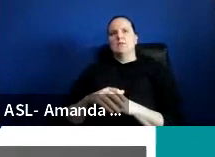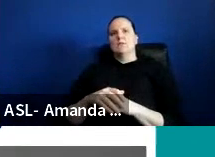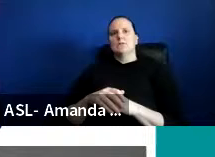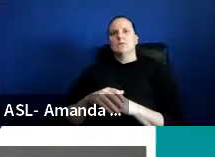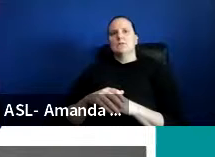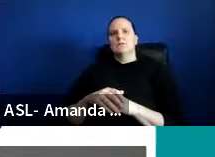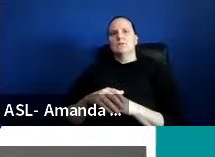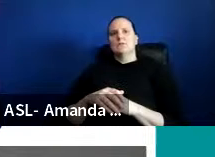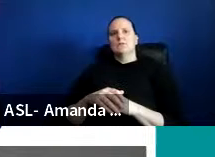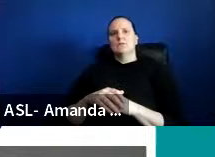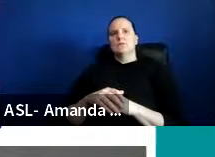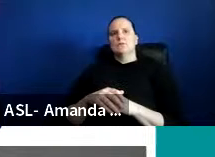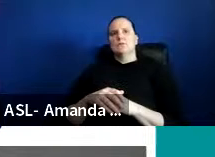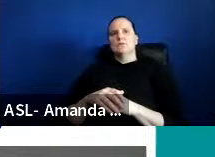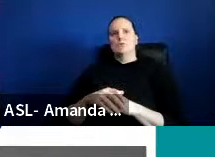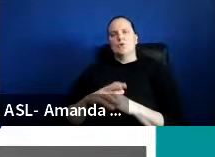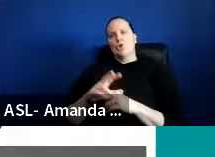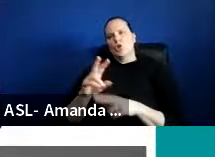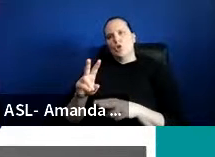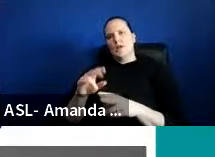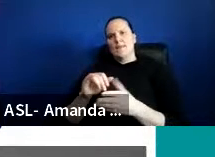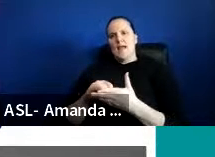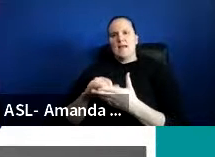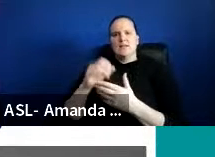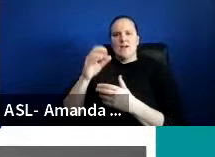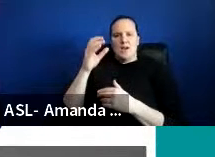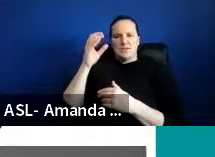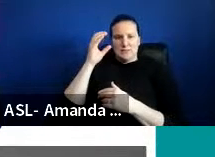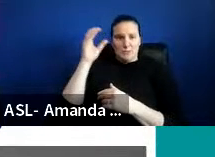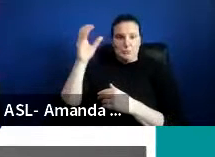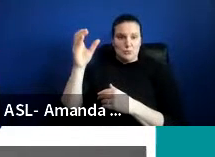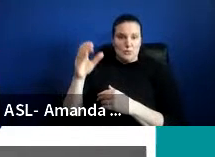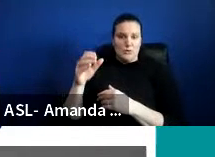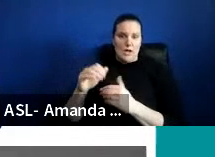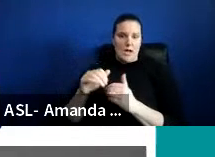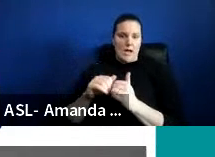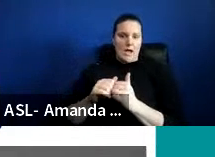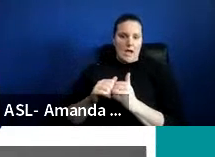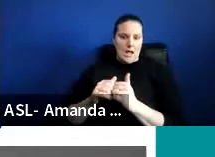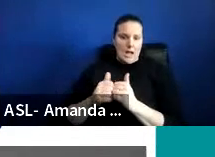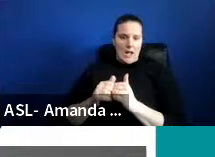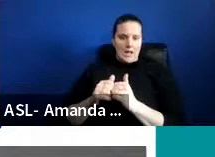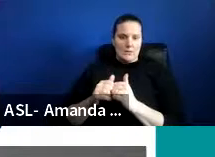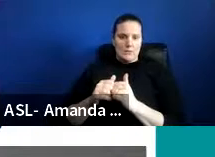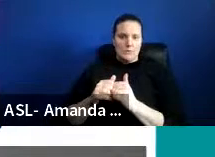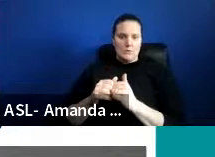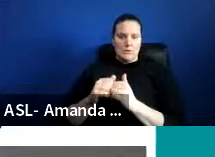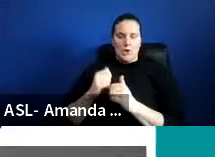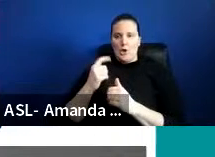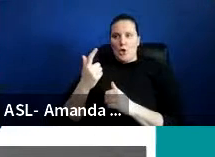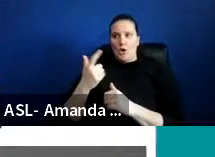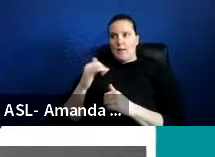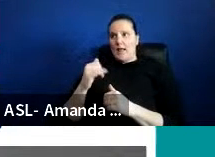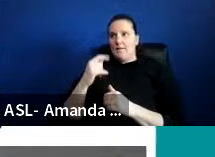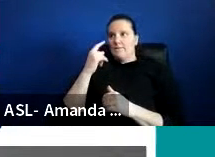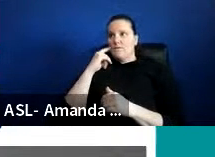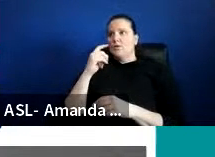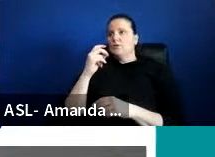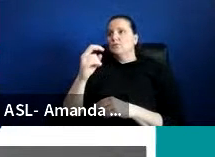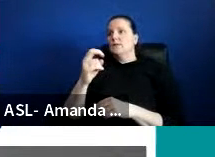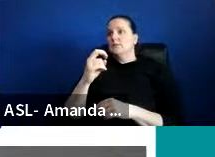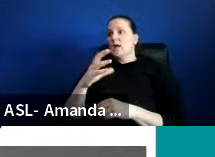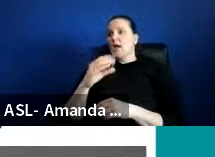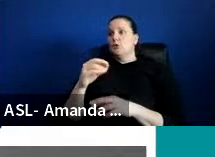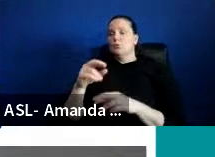at again, this is just conceptual about how the piers might look like for transit as well